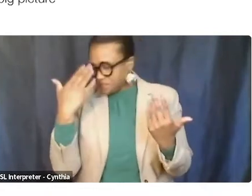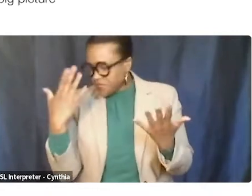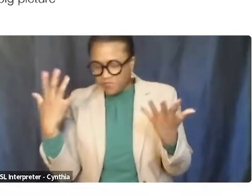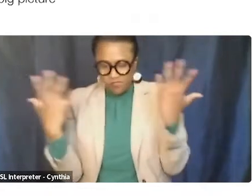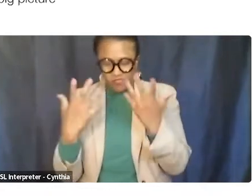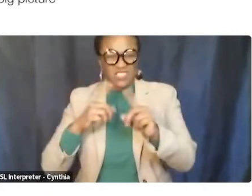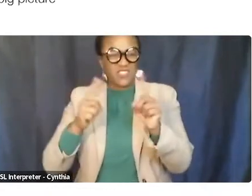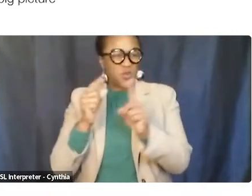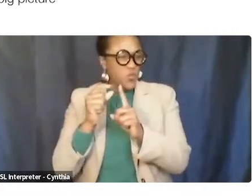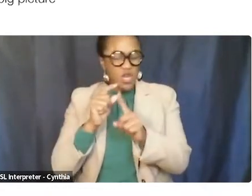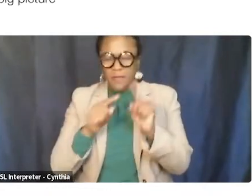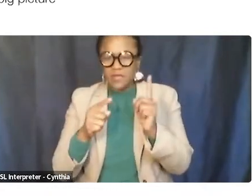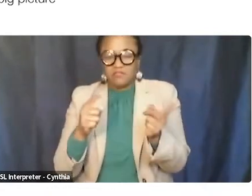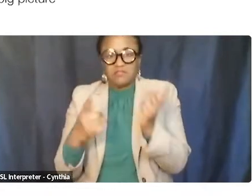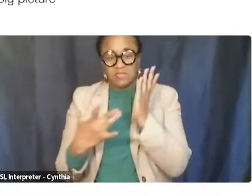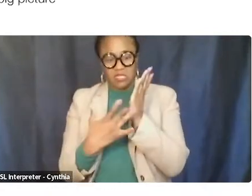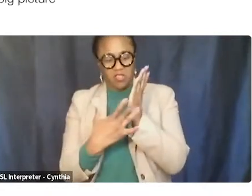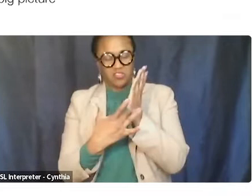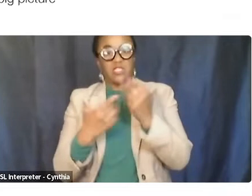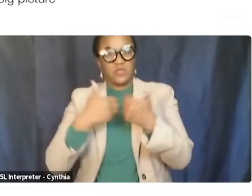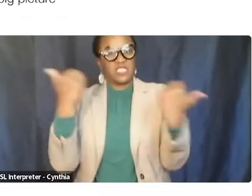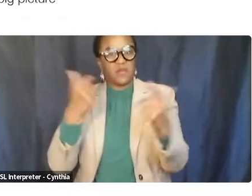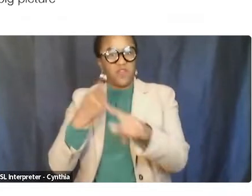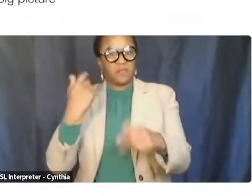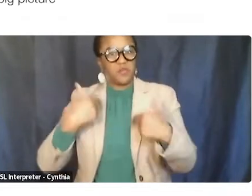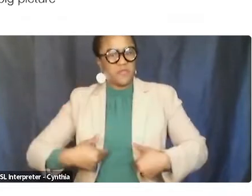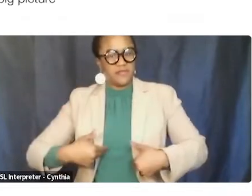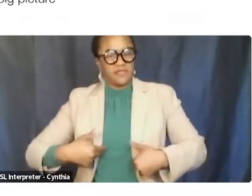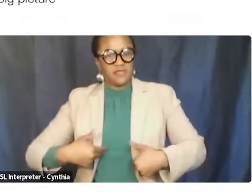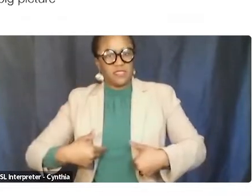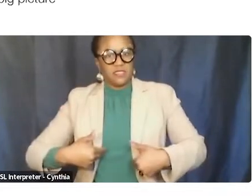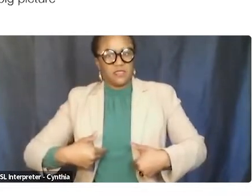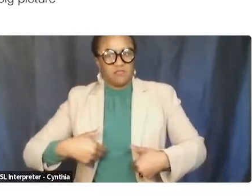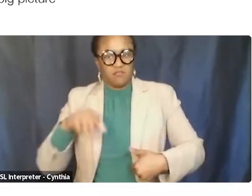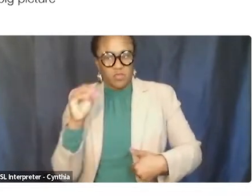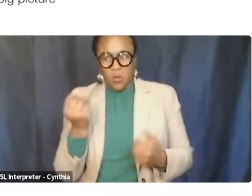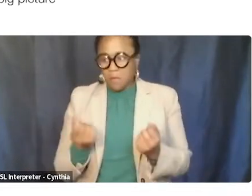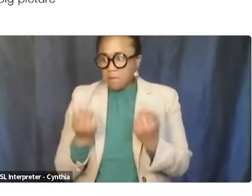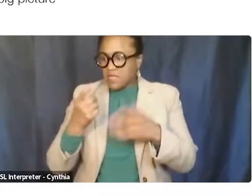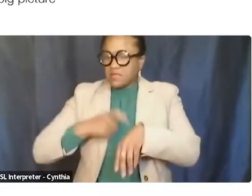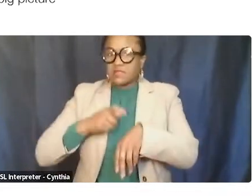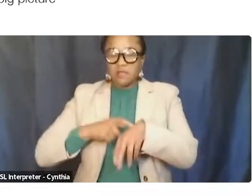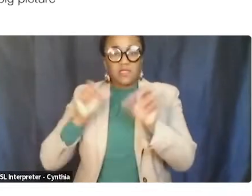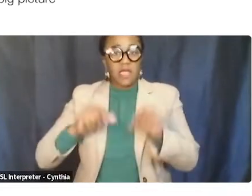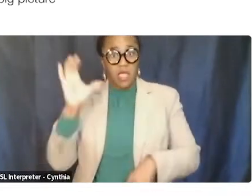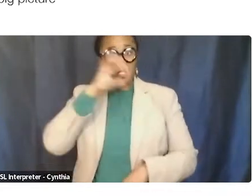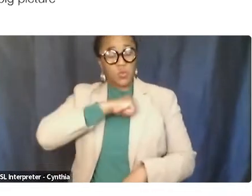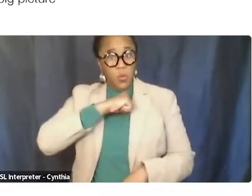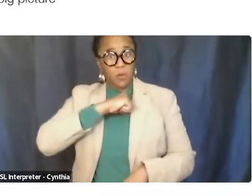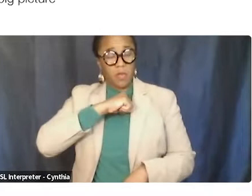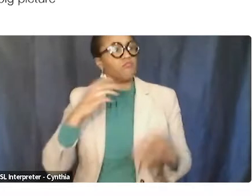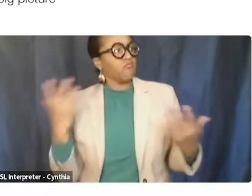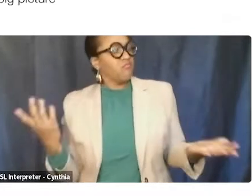different word to use, but as technology, we separate it from ourselves. And so a lot of times it can be assumed that, well,